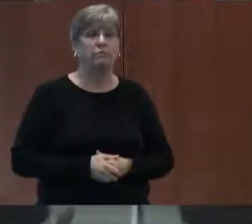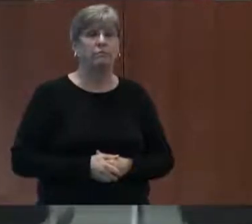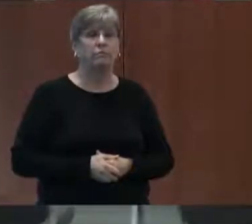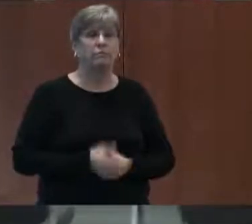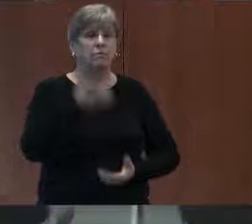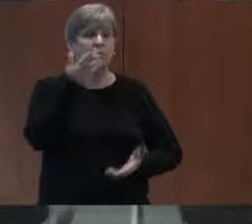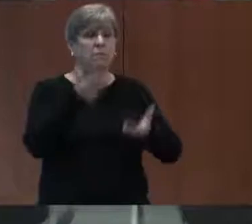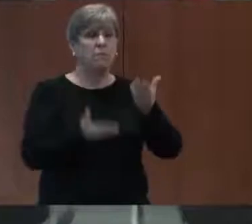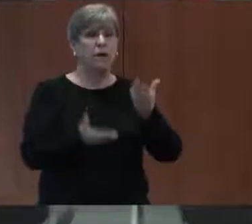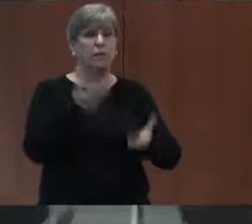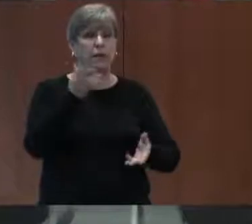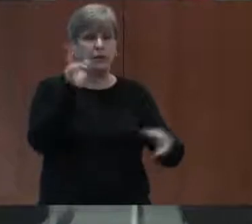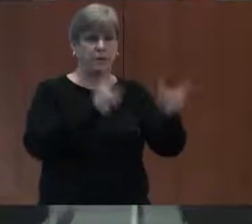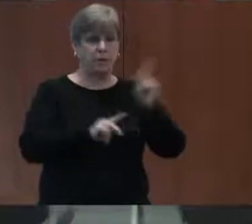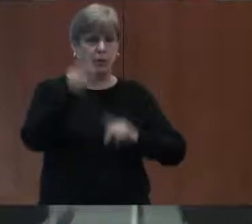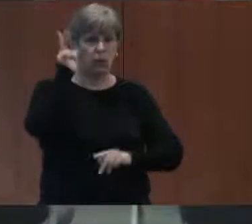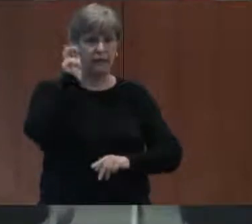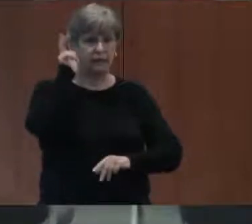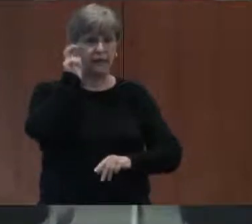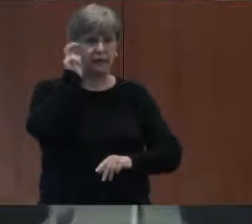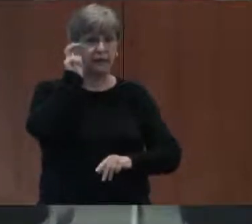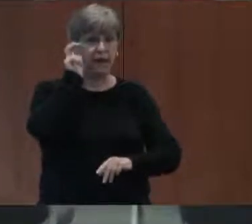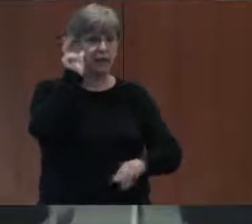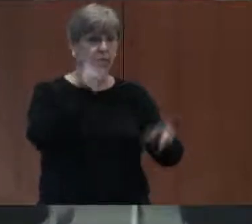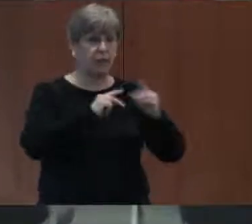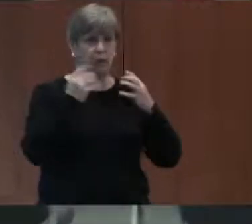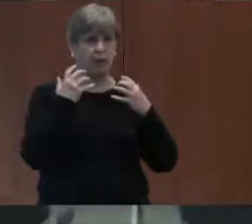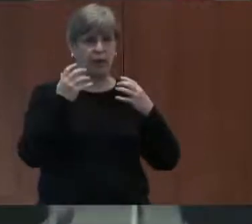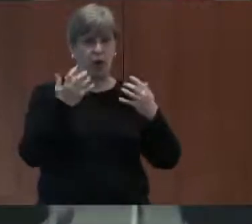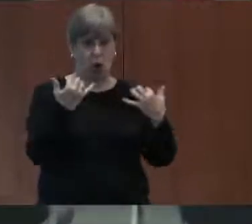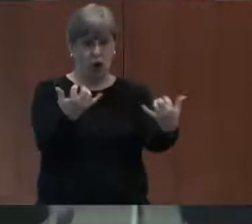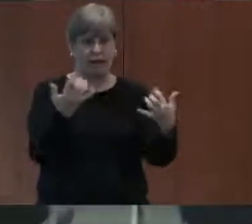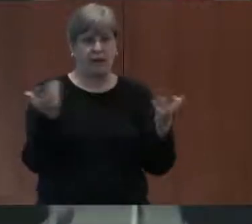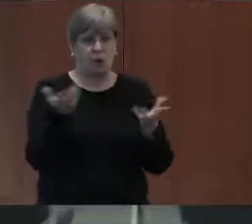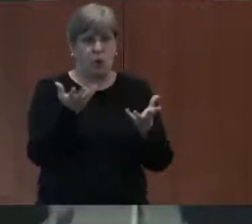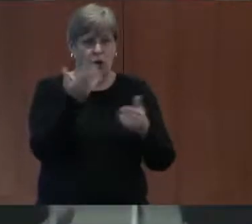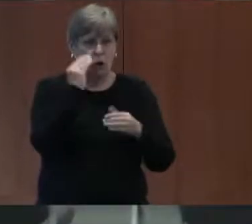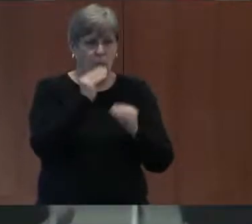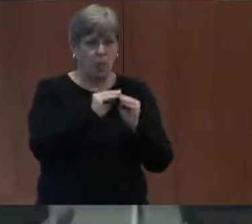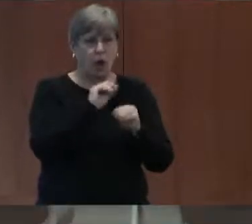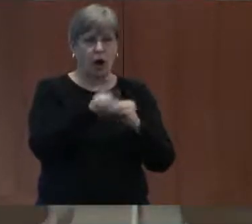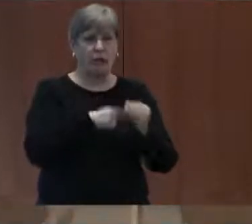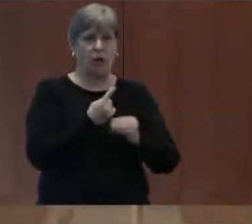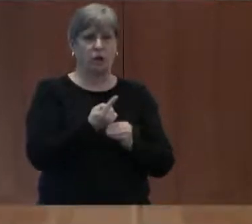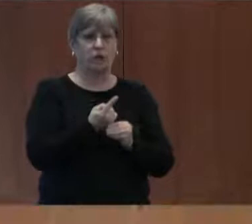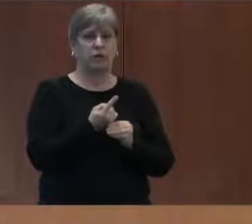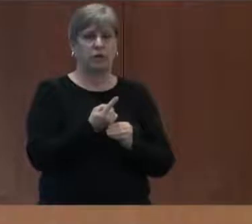Perhaps the people listening and the people in the audience here would like to know a little bit more about